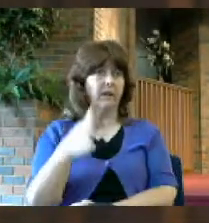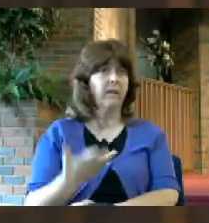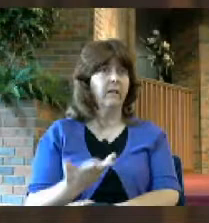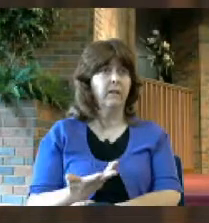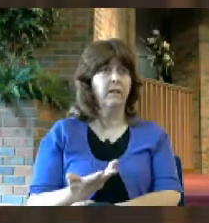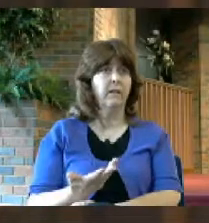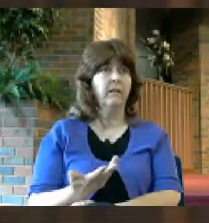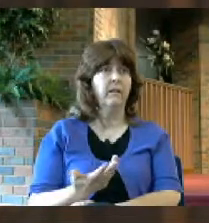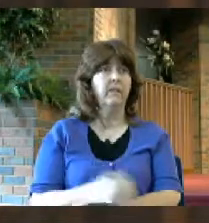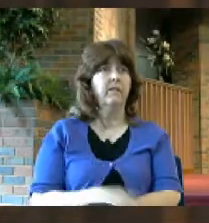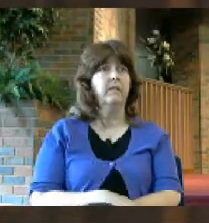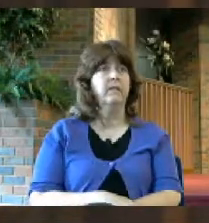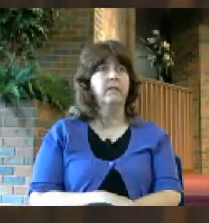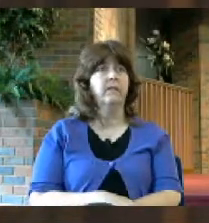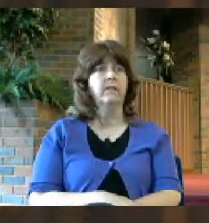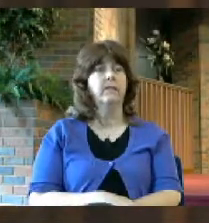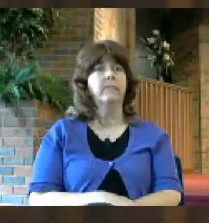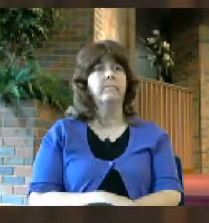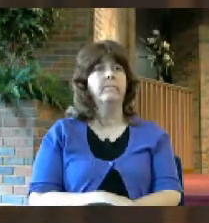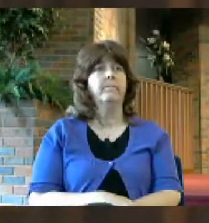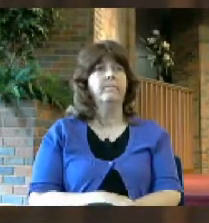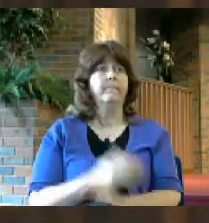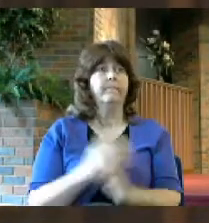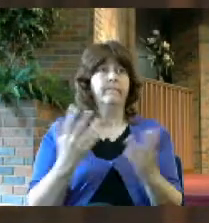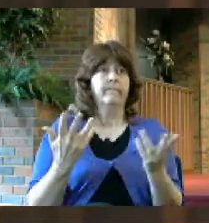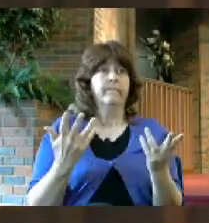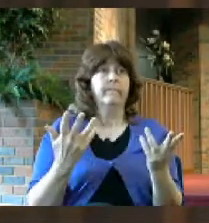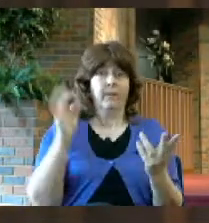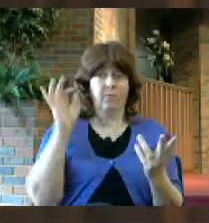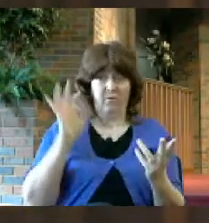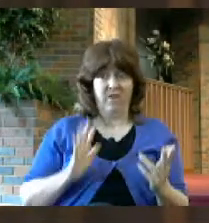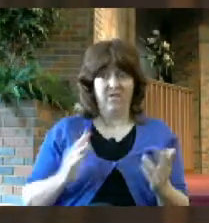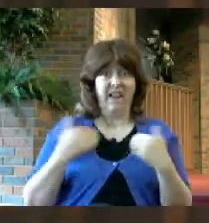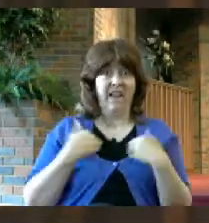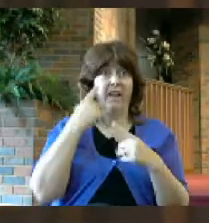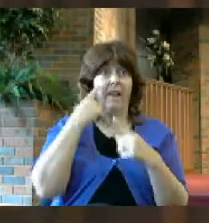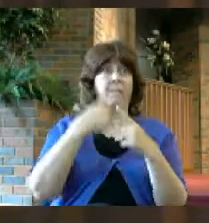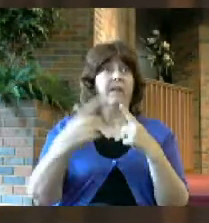Will there be enemies of preachers? Yes. Will there be enemies of us?